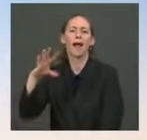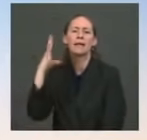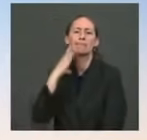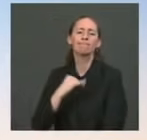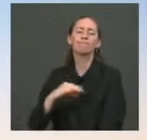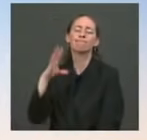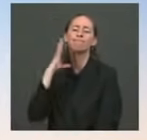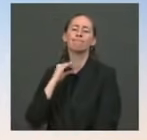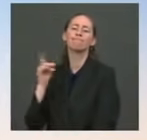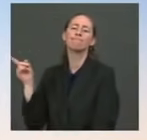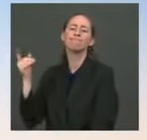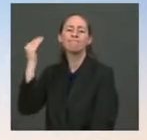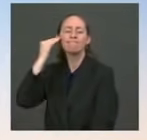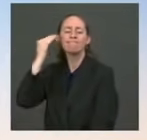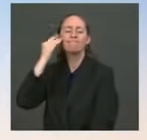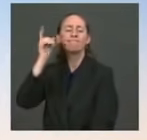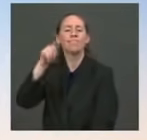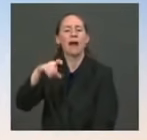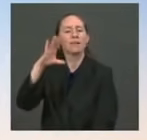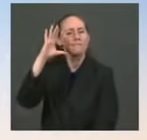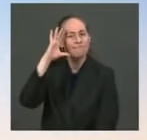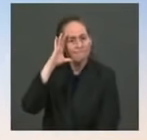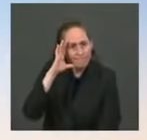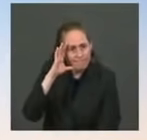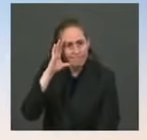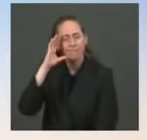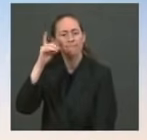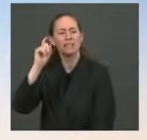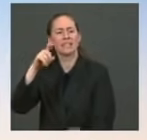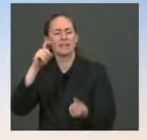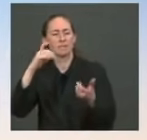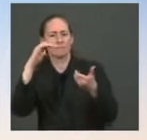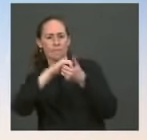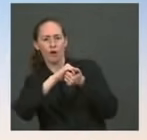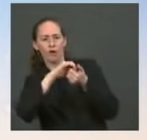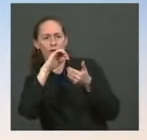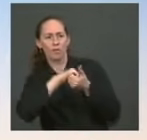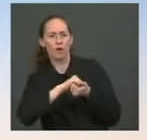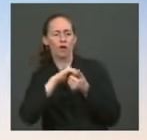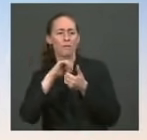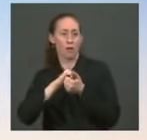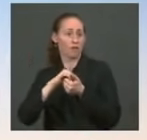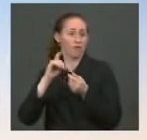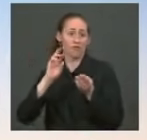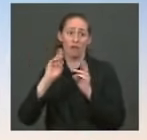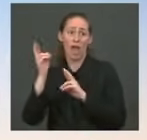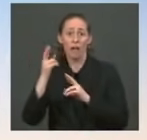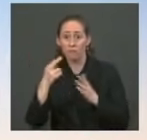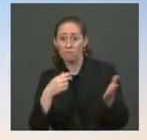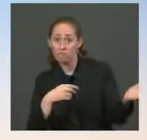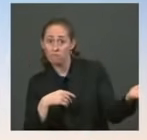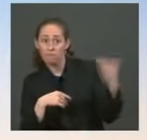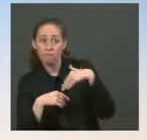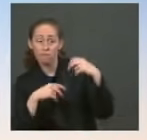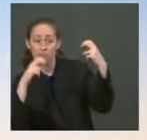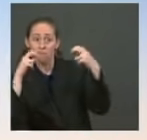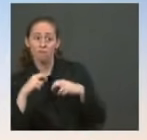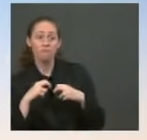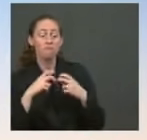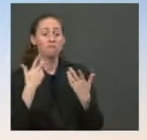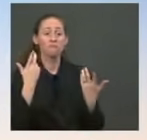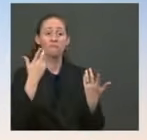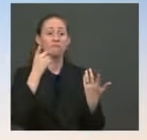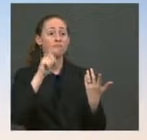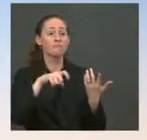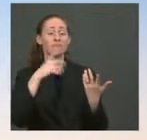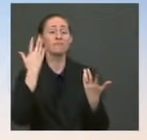he needs to listen, he needs to be a partner with members, and he's ready to pick up the phone, invite people down, COVID-friendly snacks, as I said the